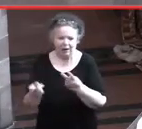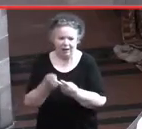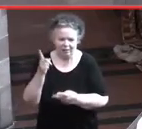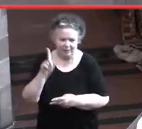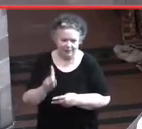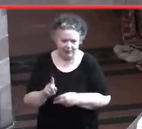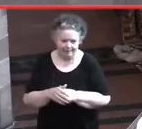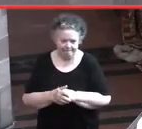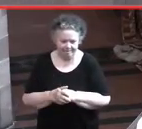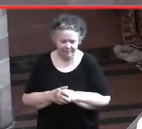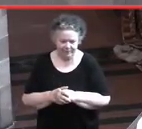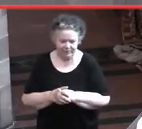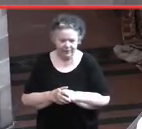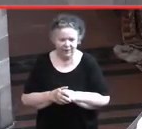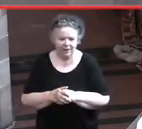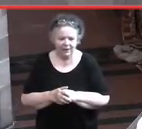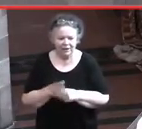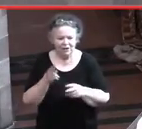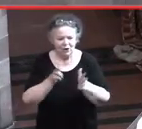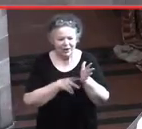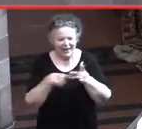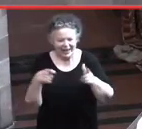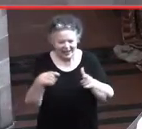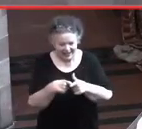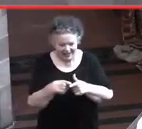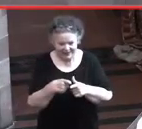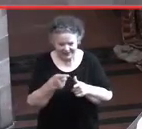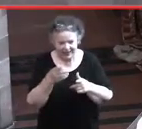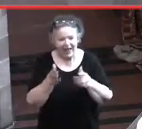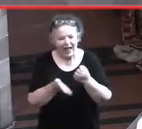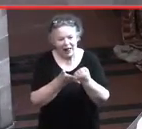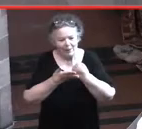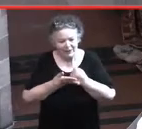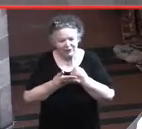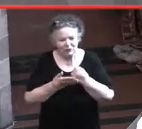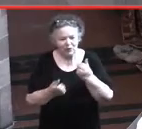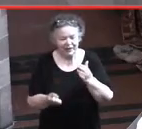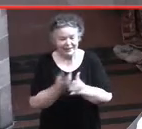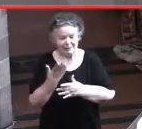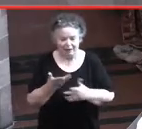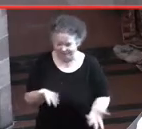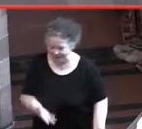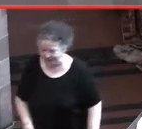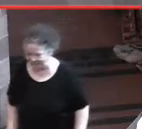others. So, Nick, can you help us with the word inspire?